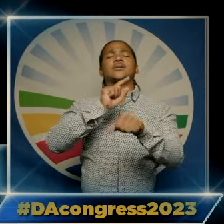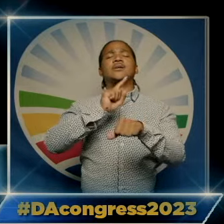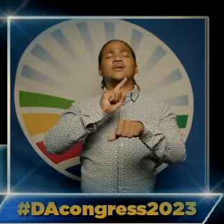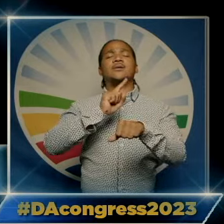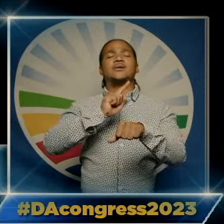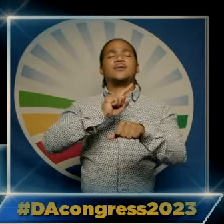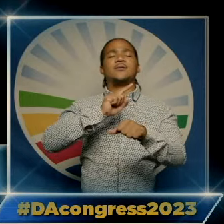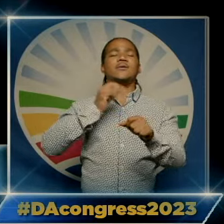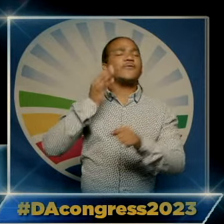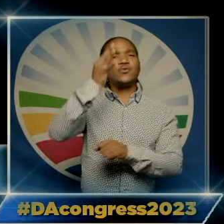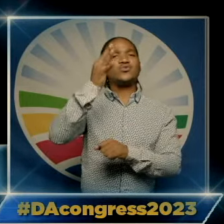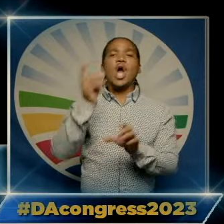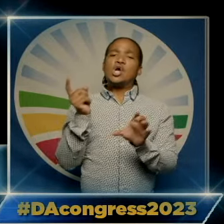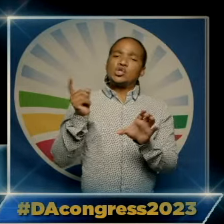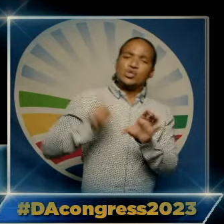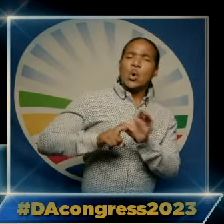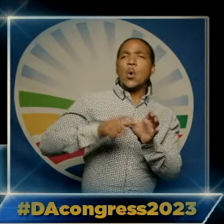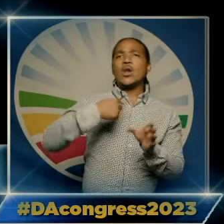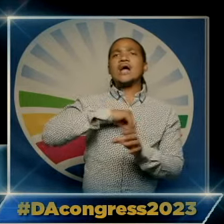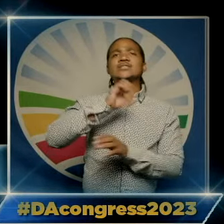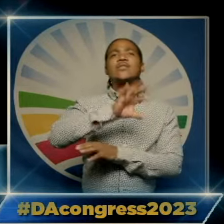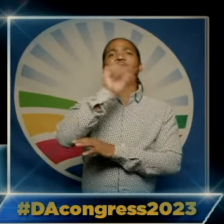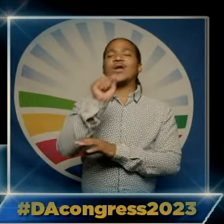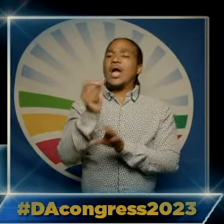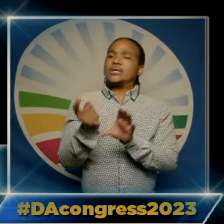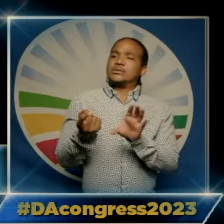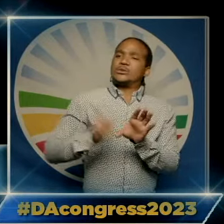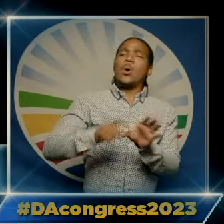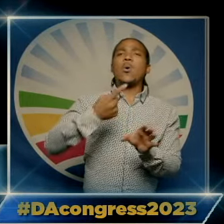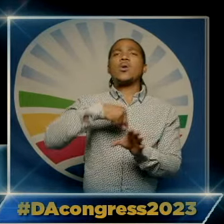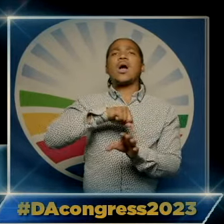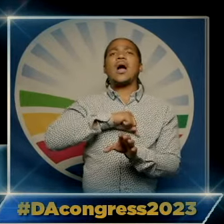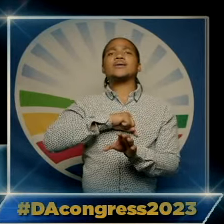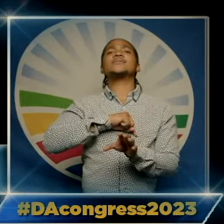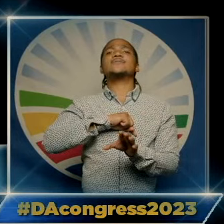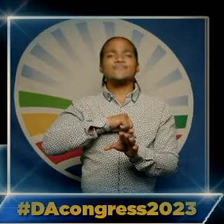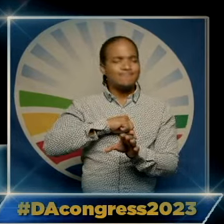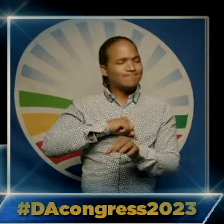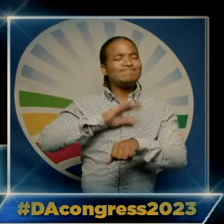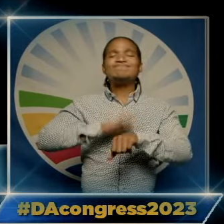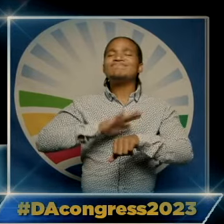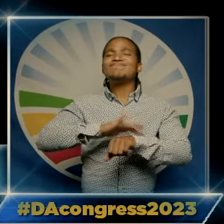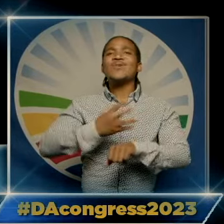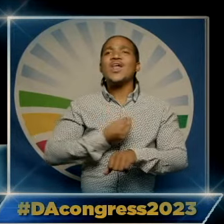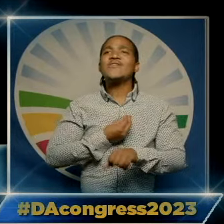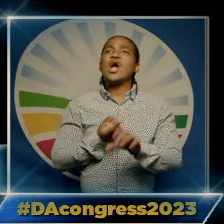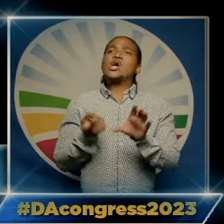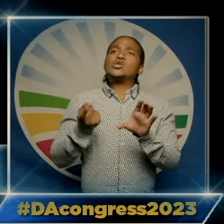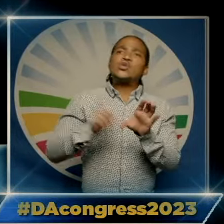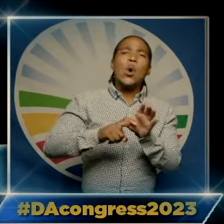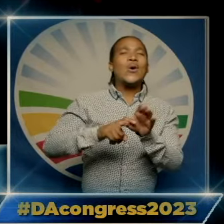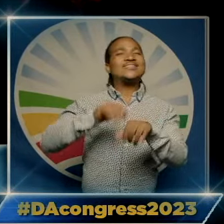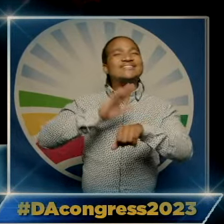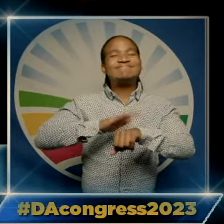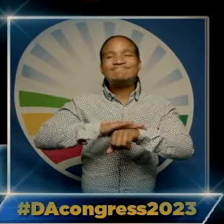Africa. Let us all win together. Join us, South Africa, and we do not have time. Sakusele